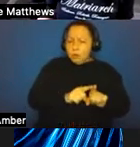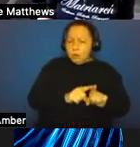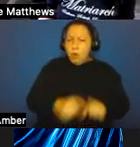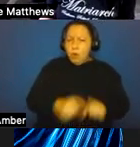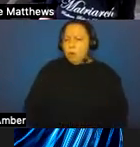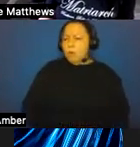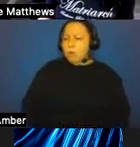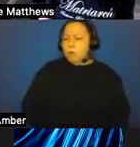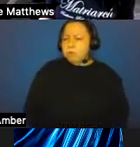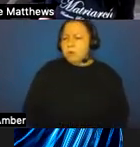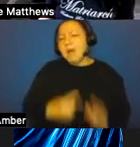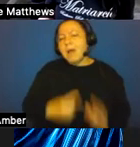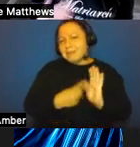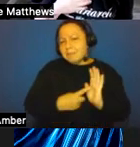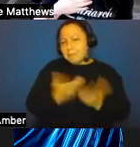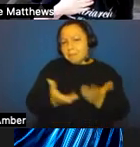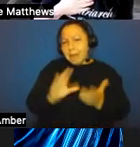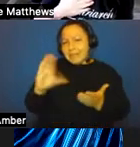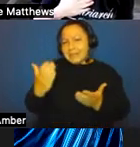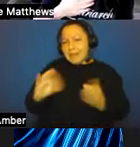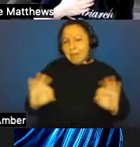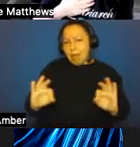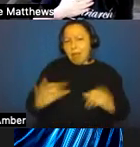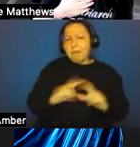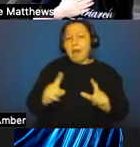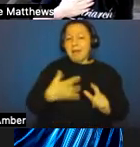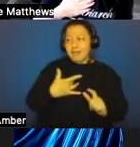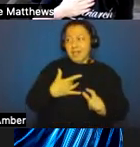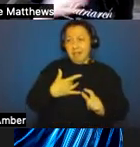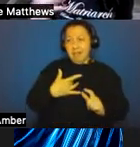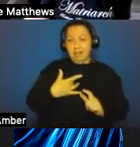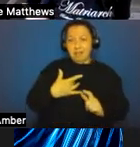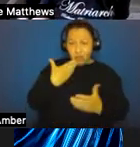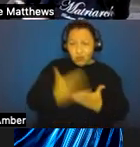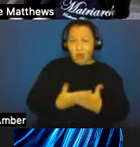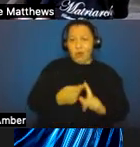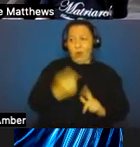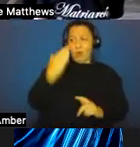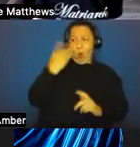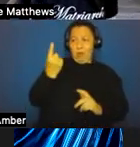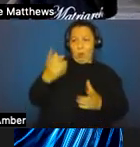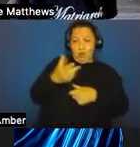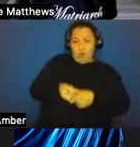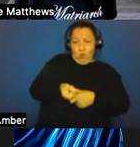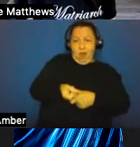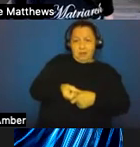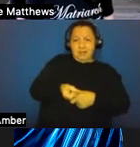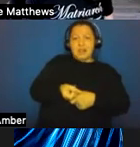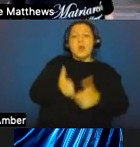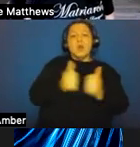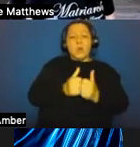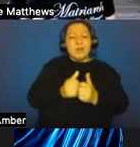and sometimes this may seem small, but it feels good when you know someone's trusting you with even small decisions, right? When you've